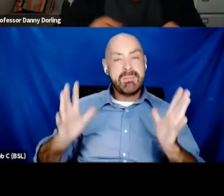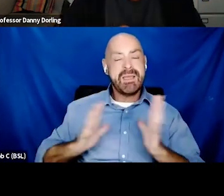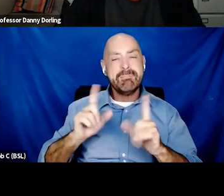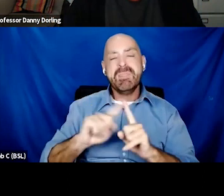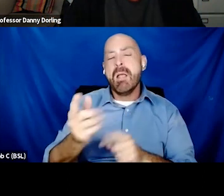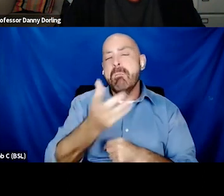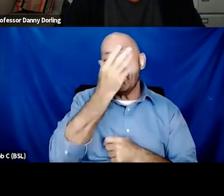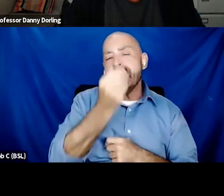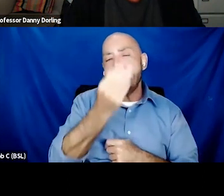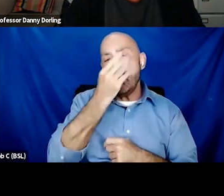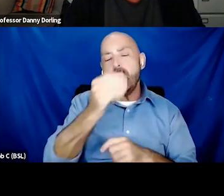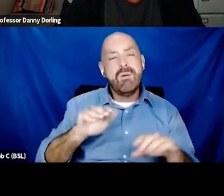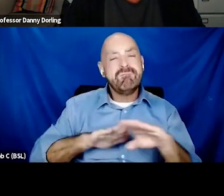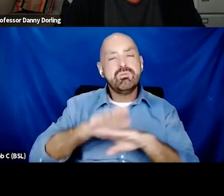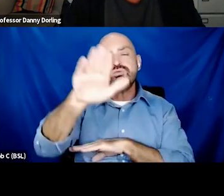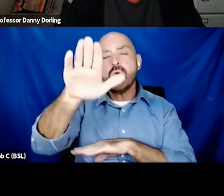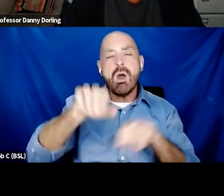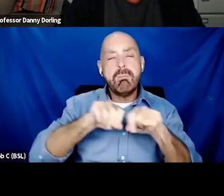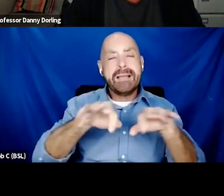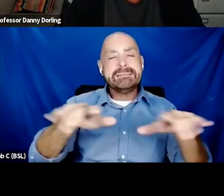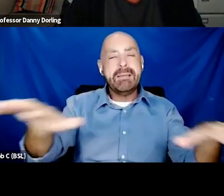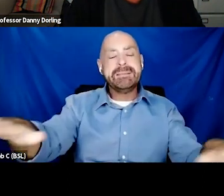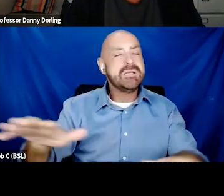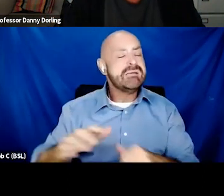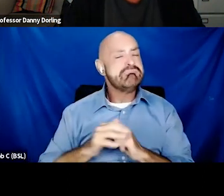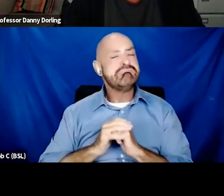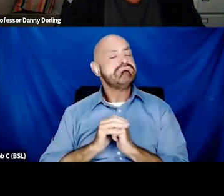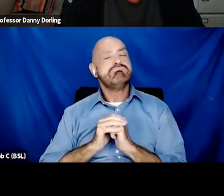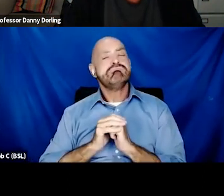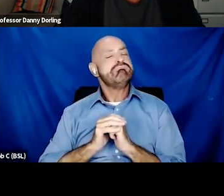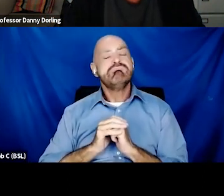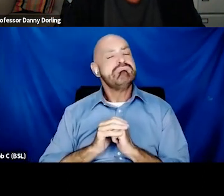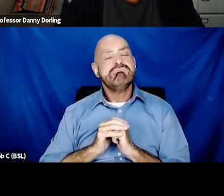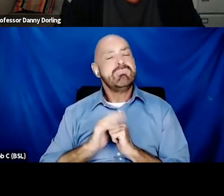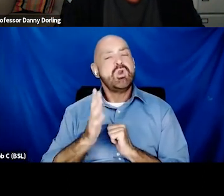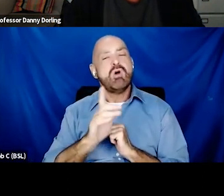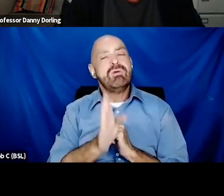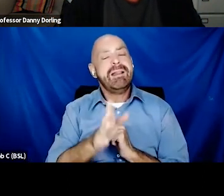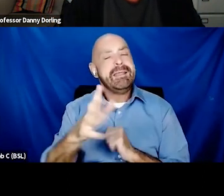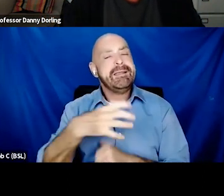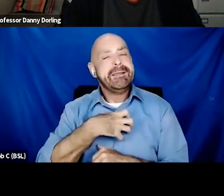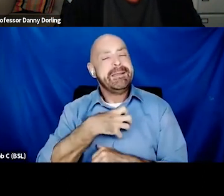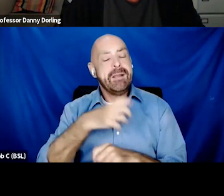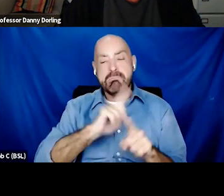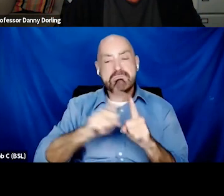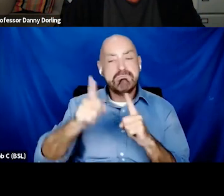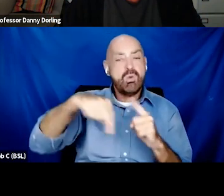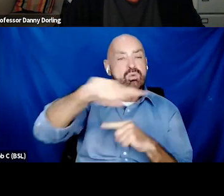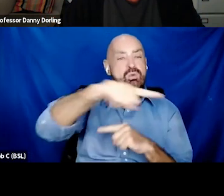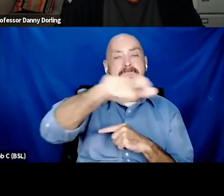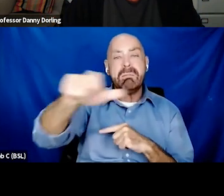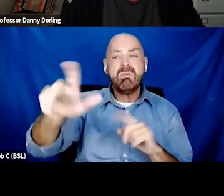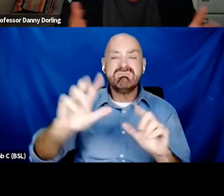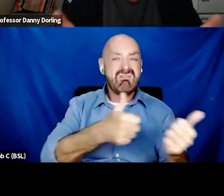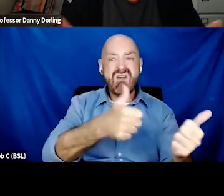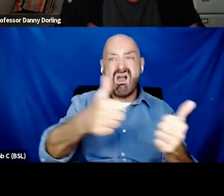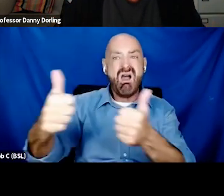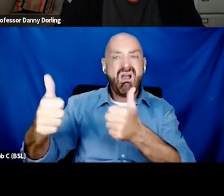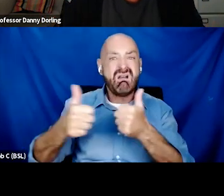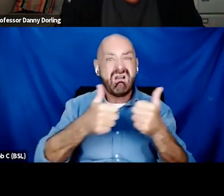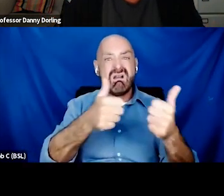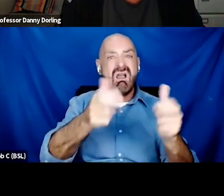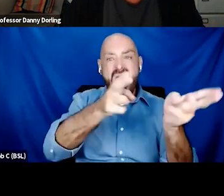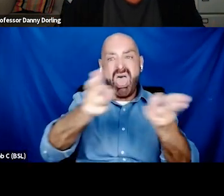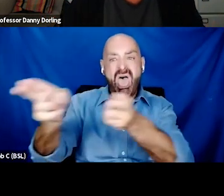future pandemics. If history serves as any predictor, most people will be just fine. This is what